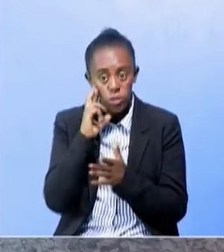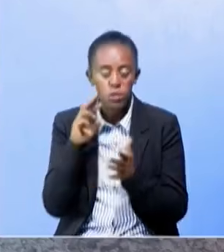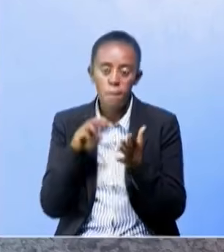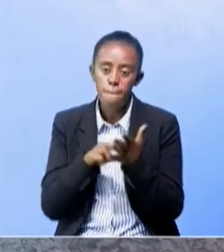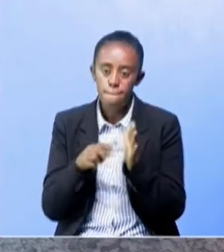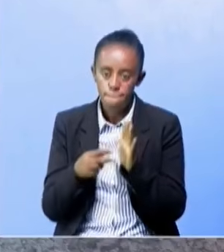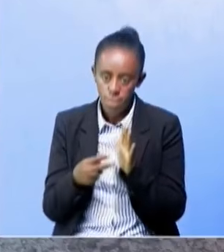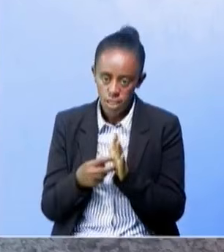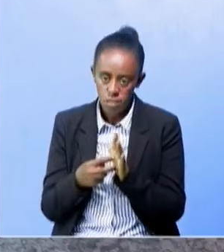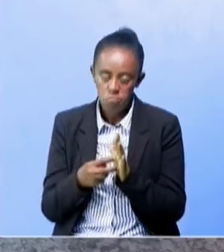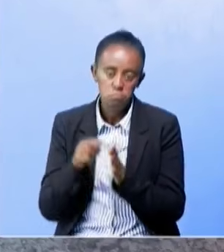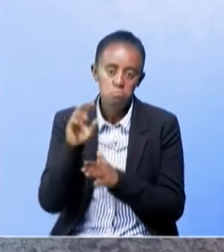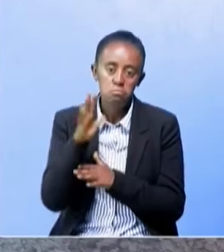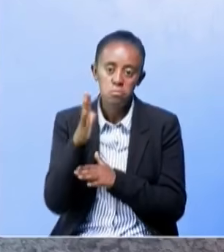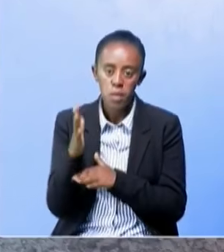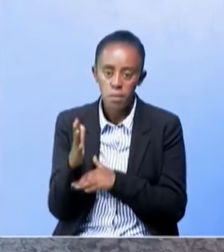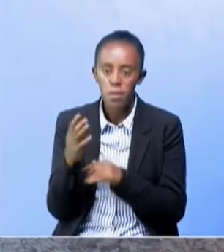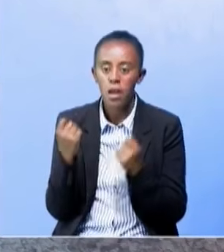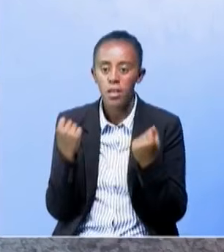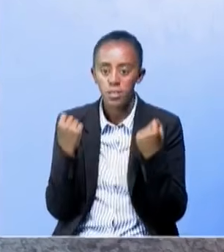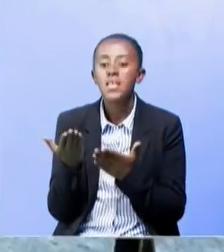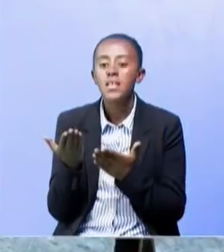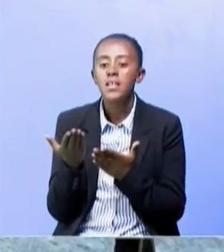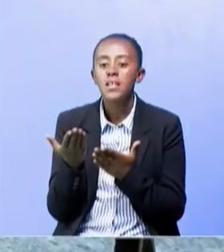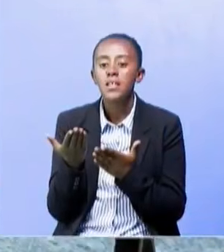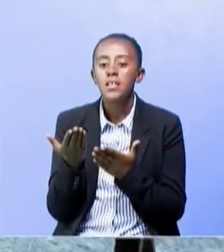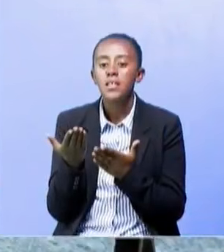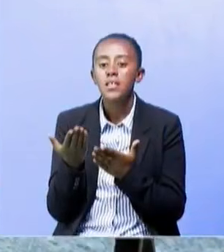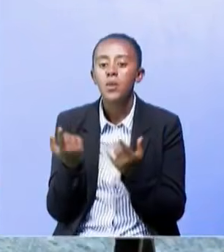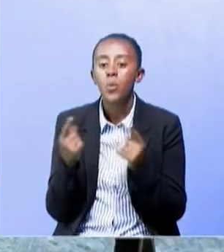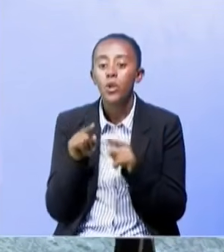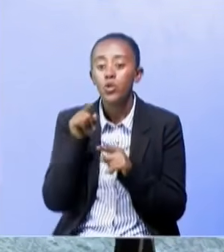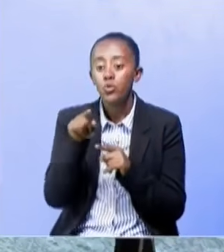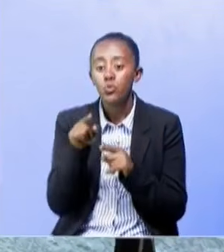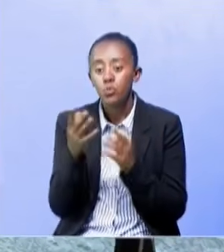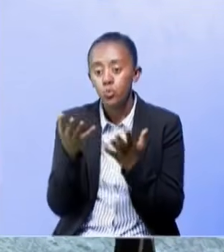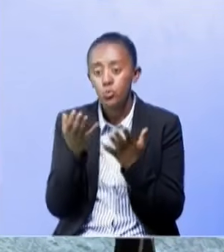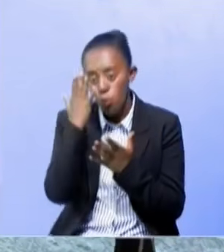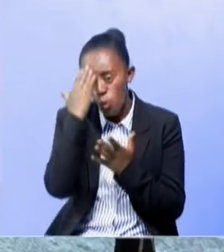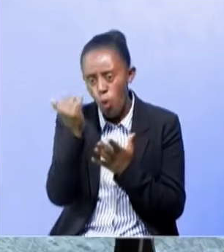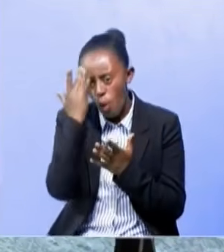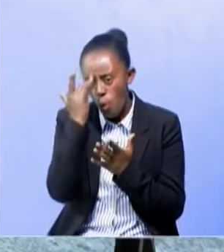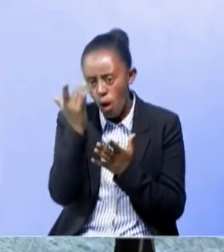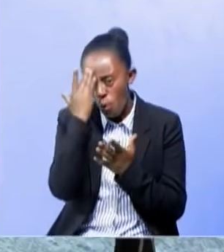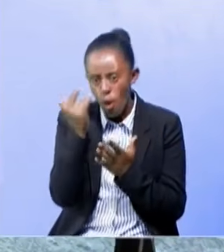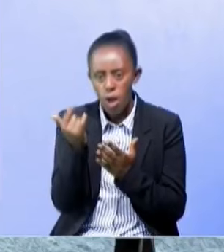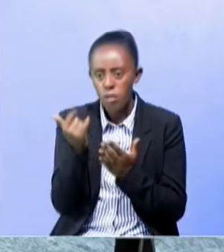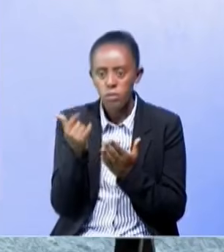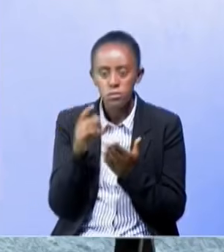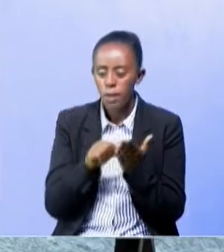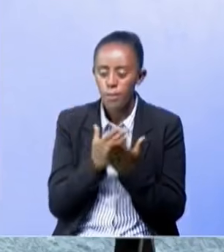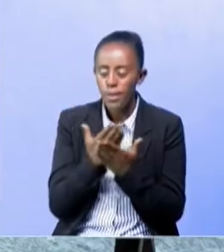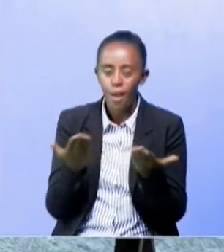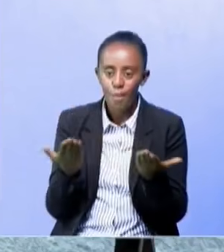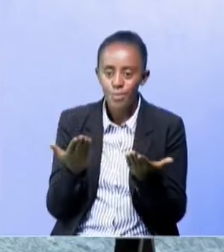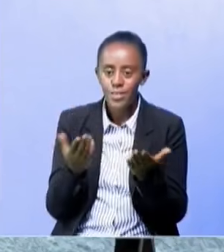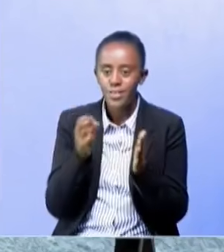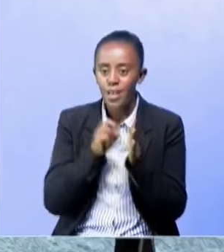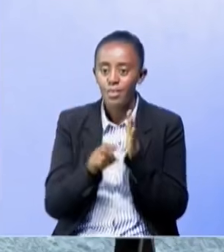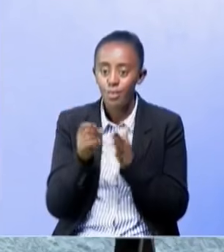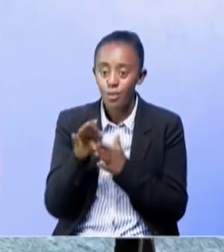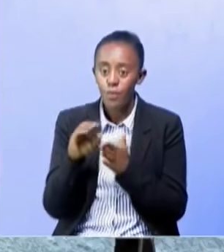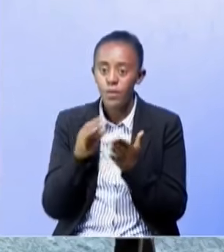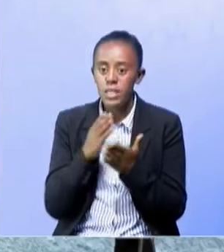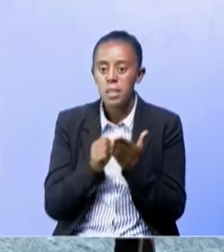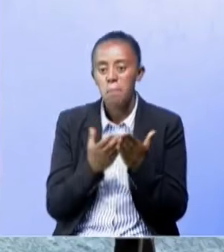means maybe we can understand the cause when you want to ask why something happens. And also the result of